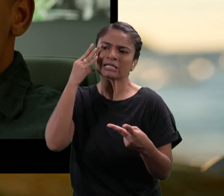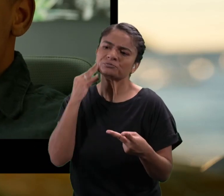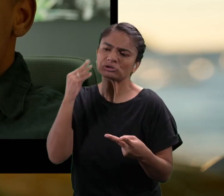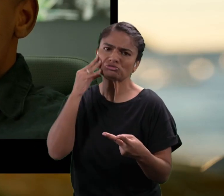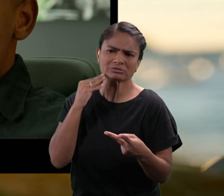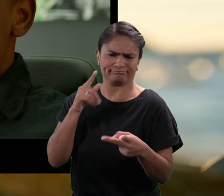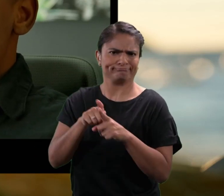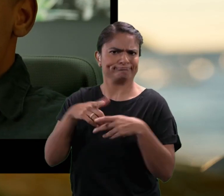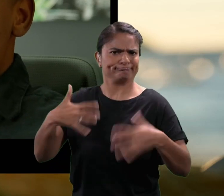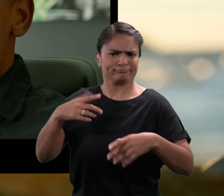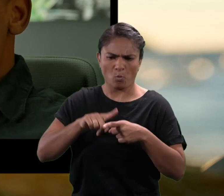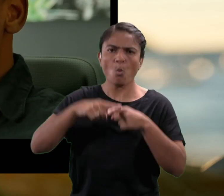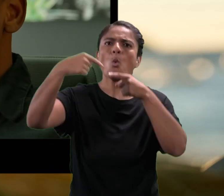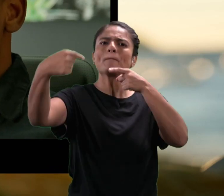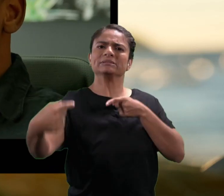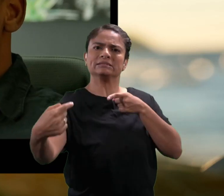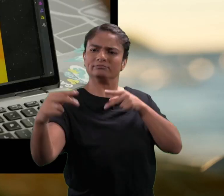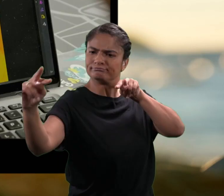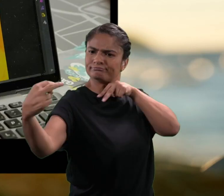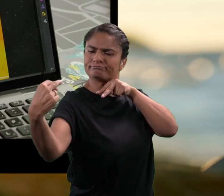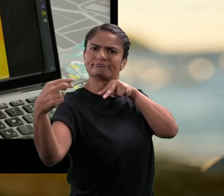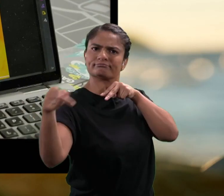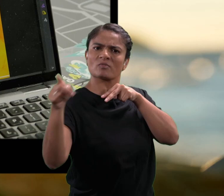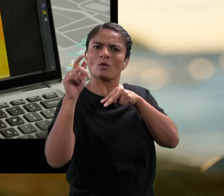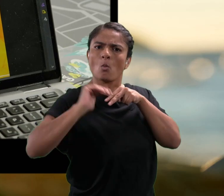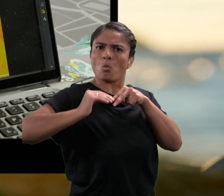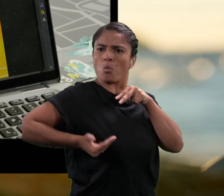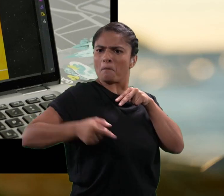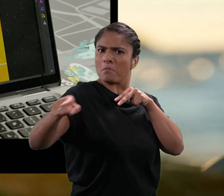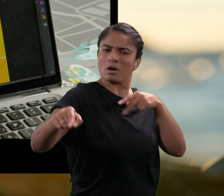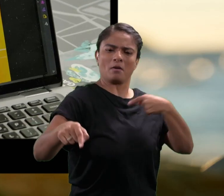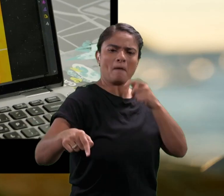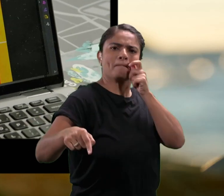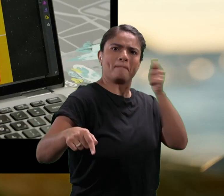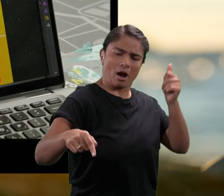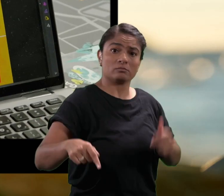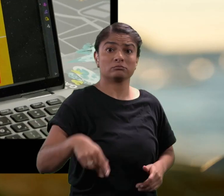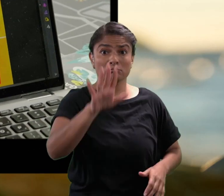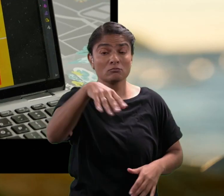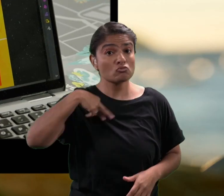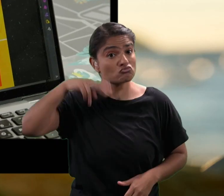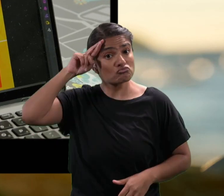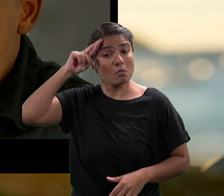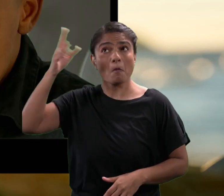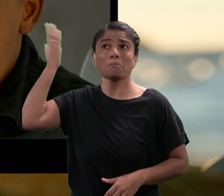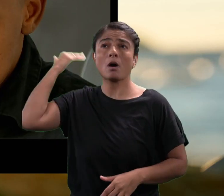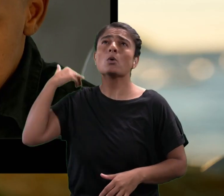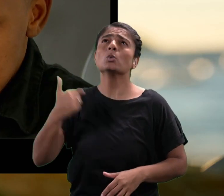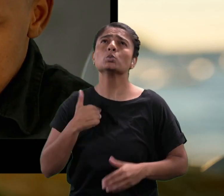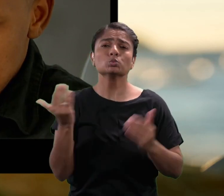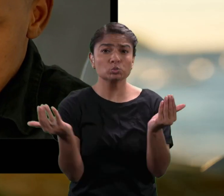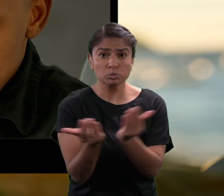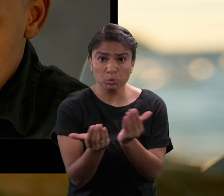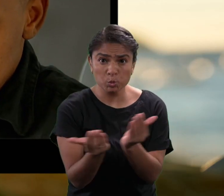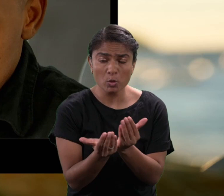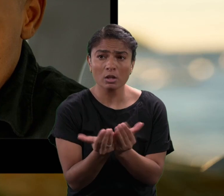experience the sort of like the opposite gender, because I remember in